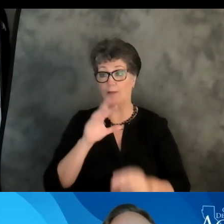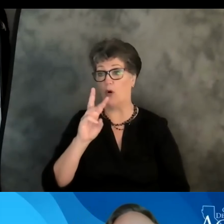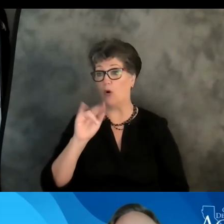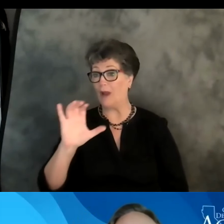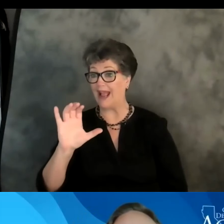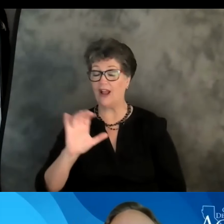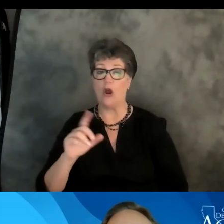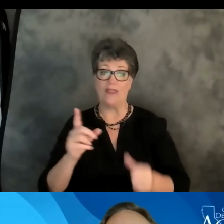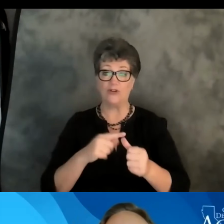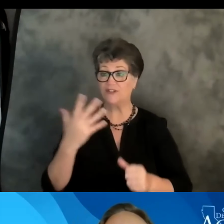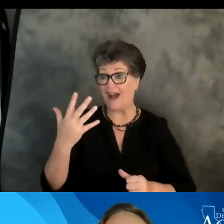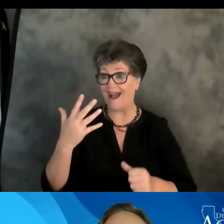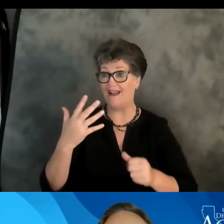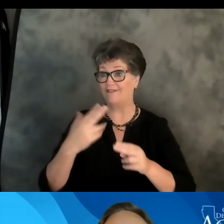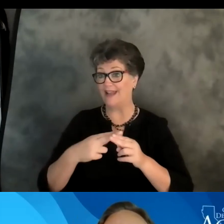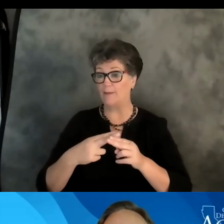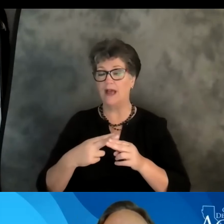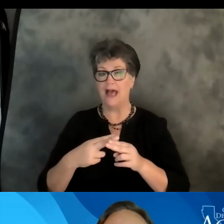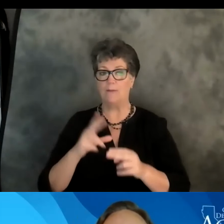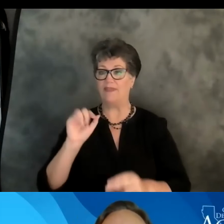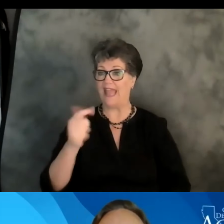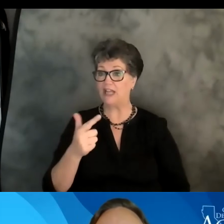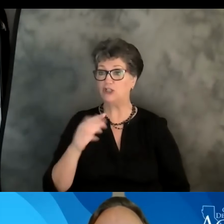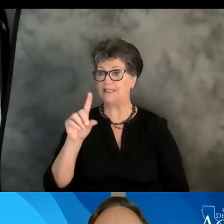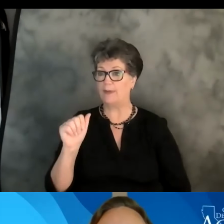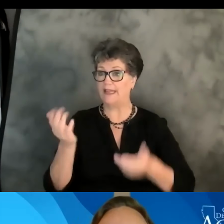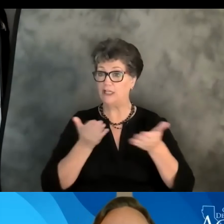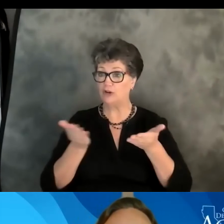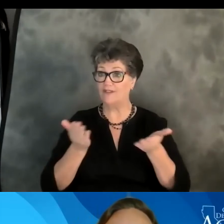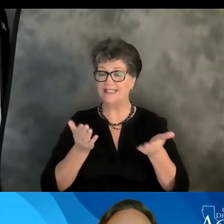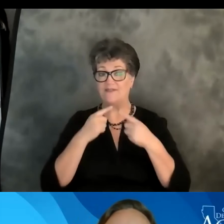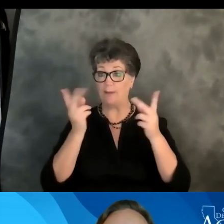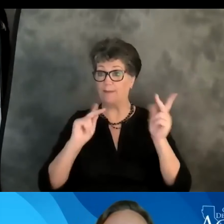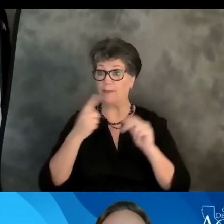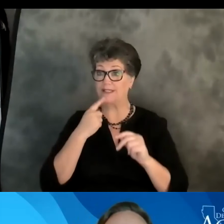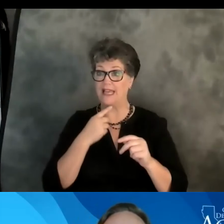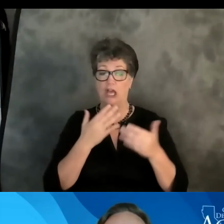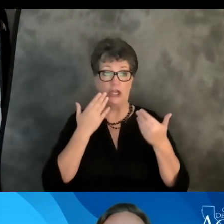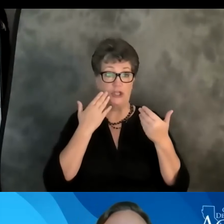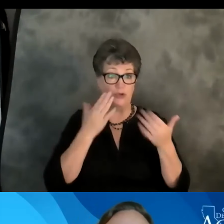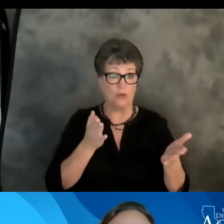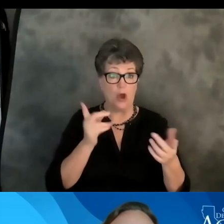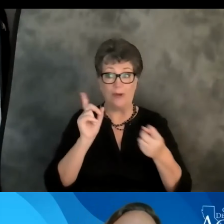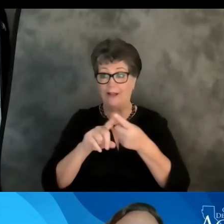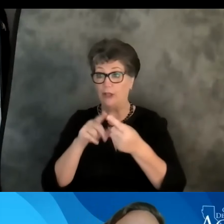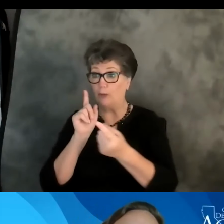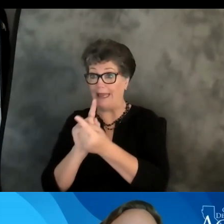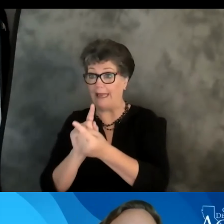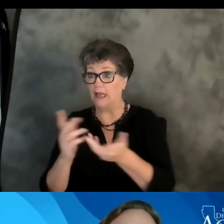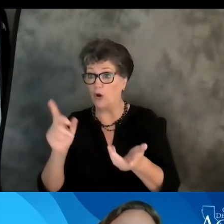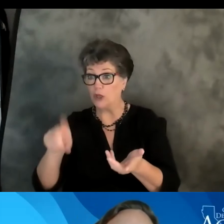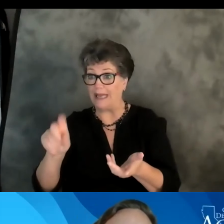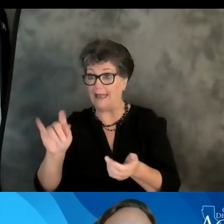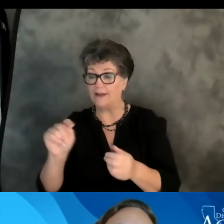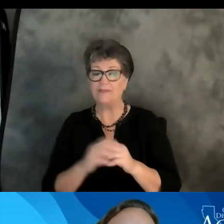the First Five name. But at the aging and disability services, famously people say you don't know what it is until you need it. Can we get a